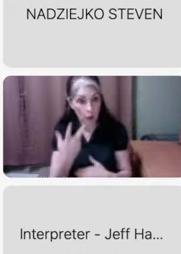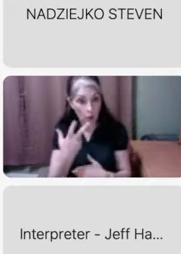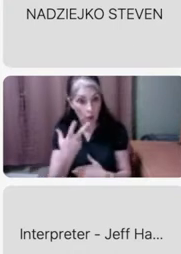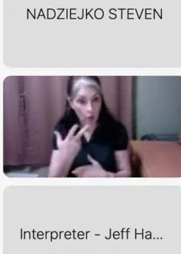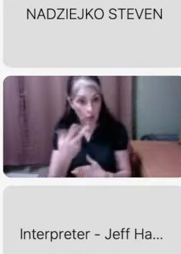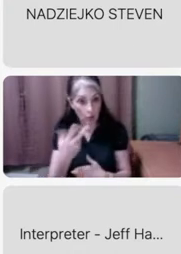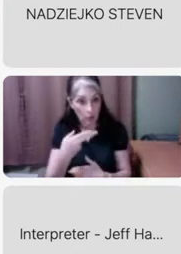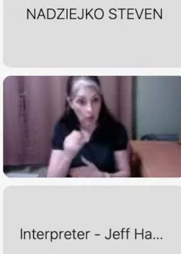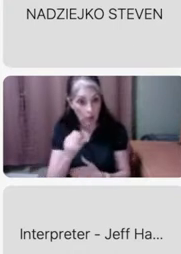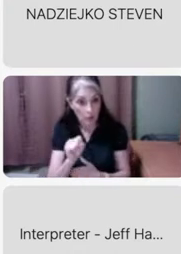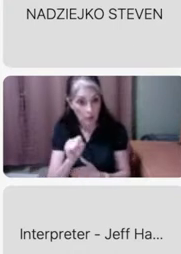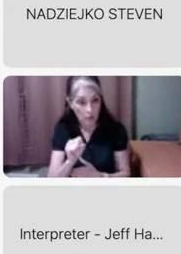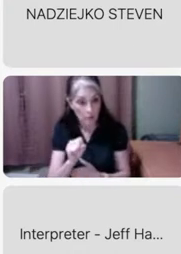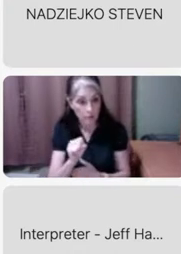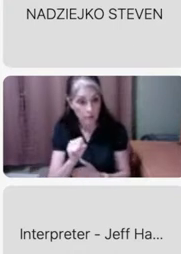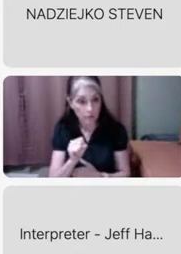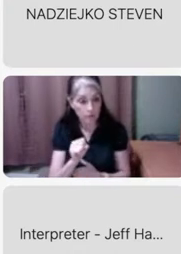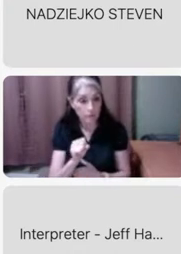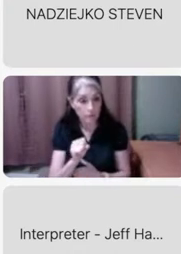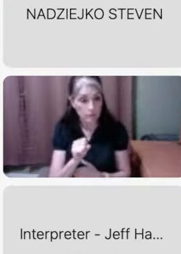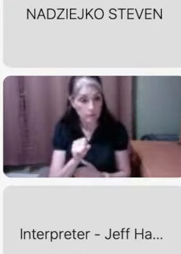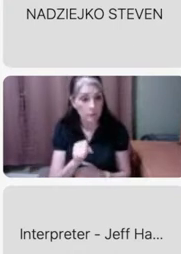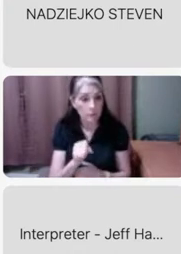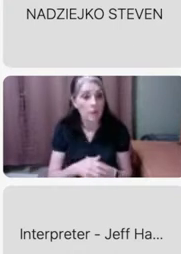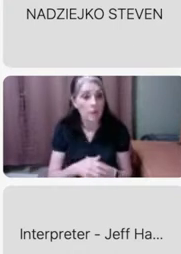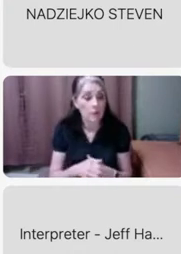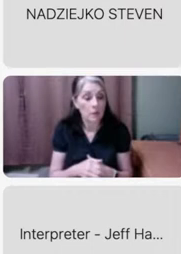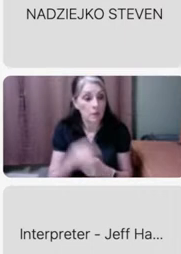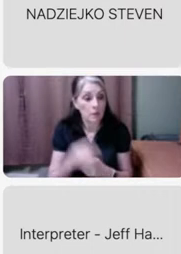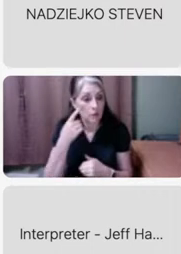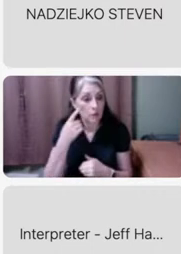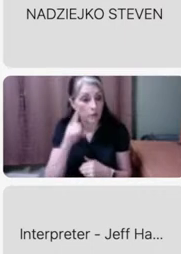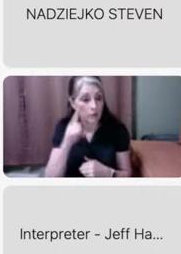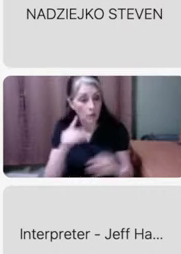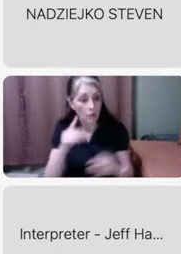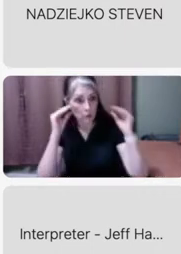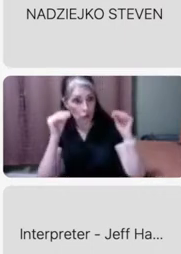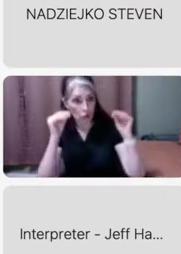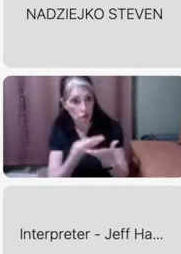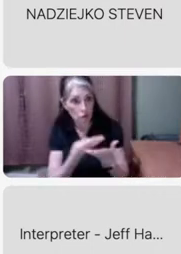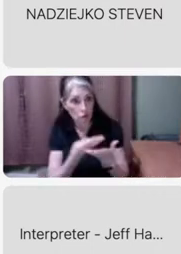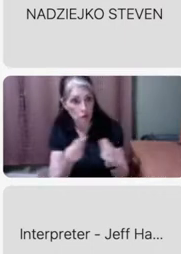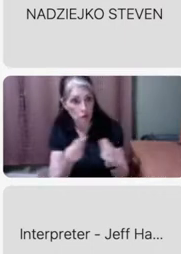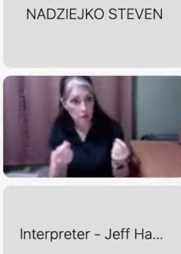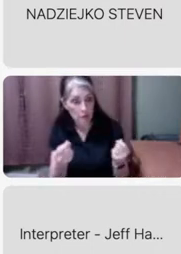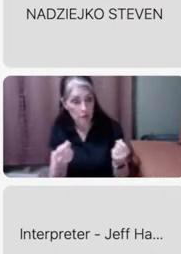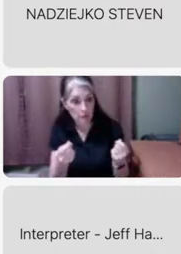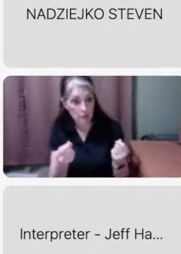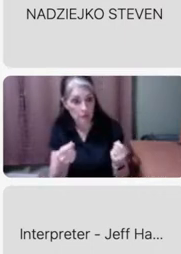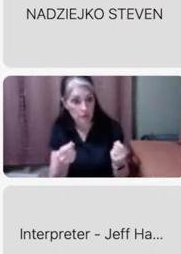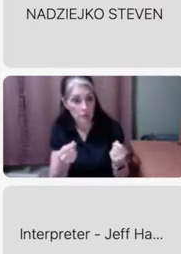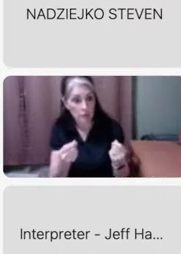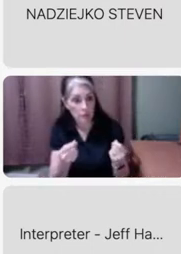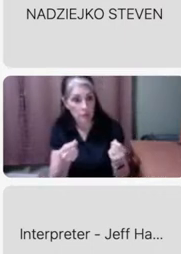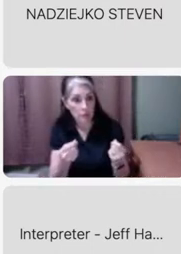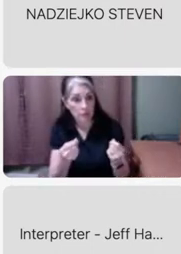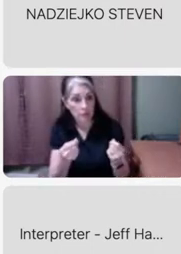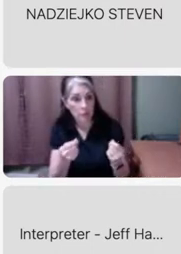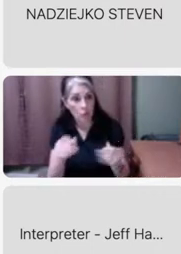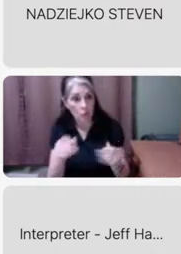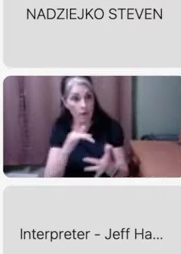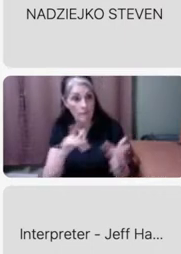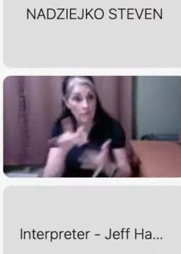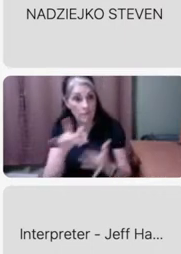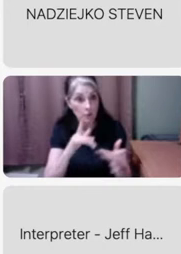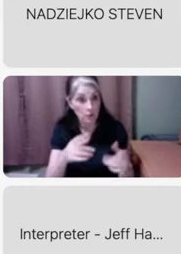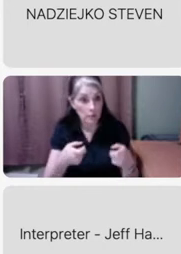additional funding for silver mountain high school for some instructional materials and incentives and field trips some electric pencil sharpeners for